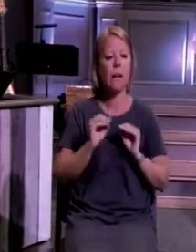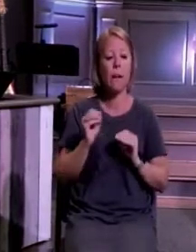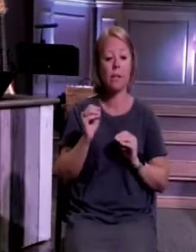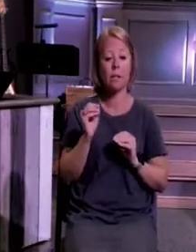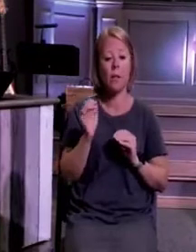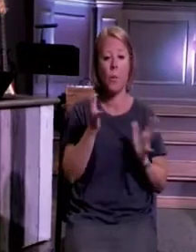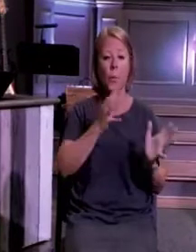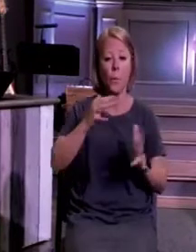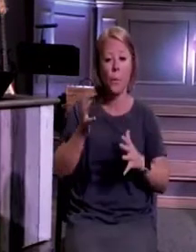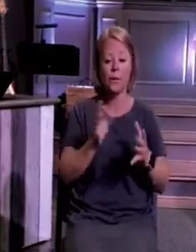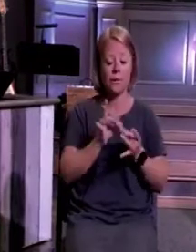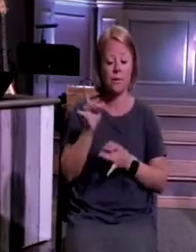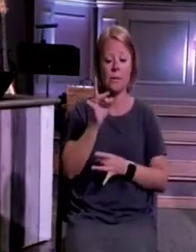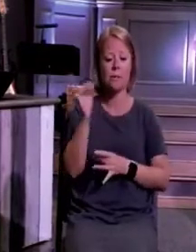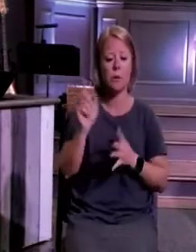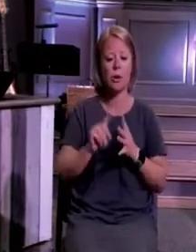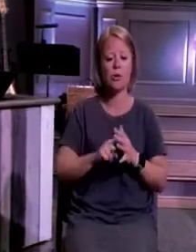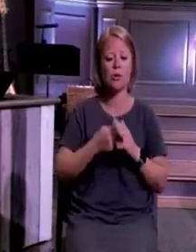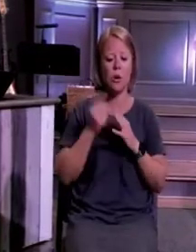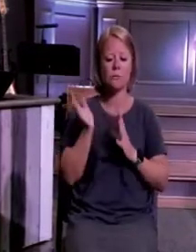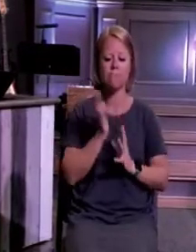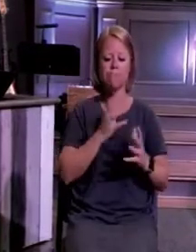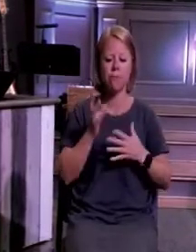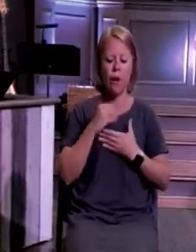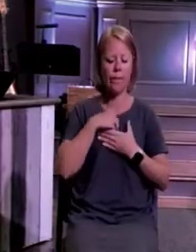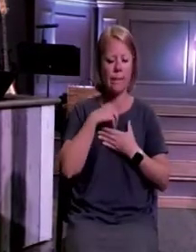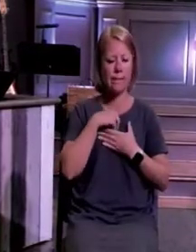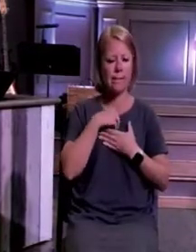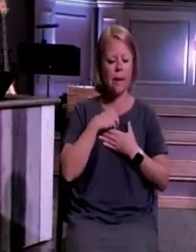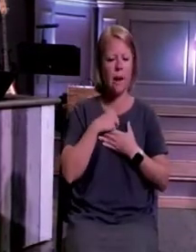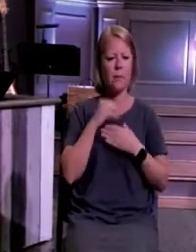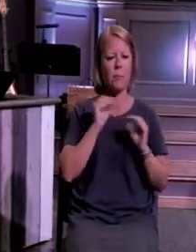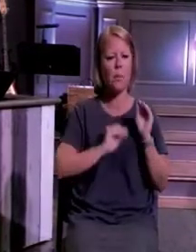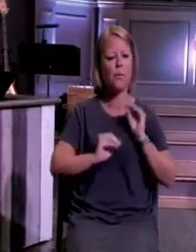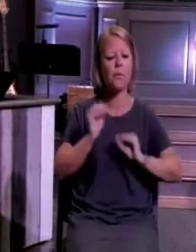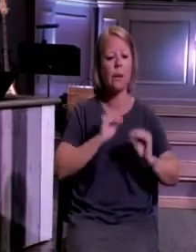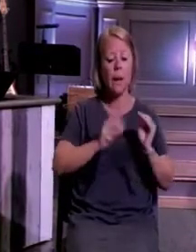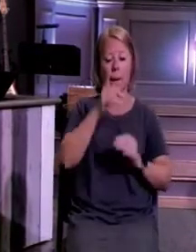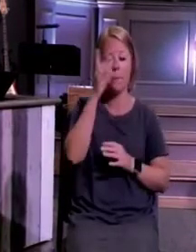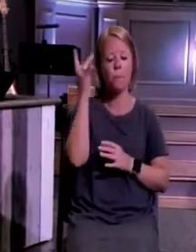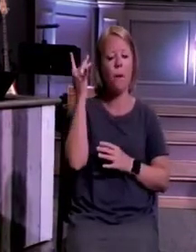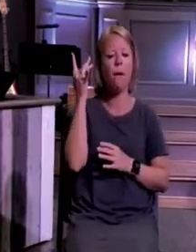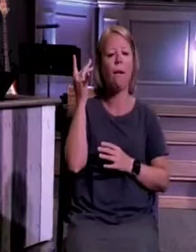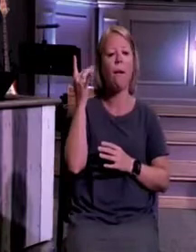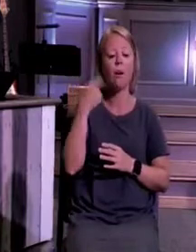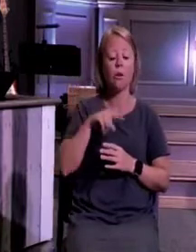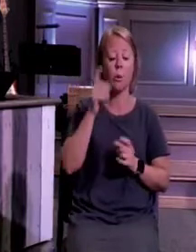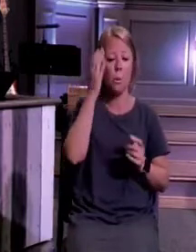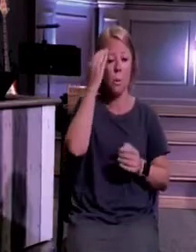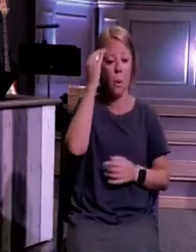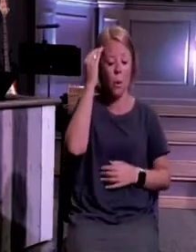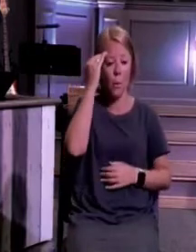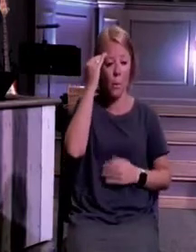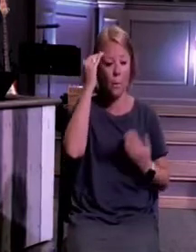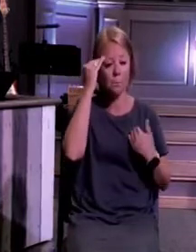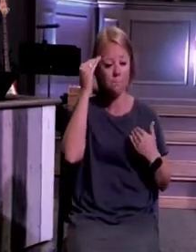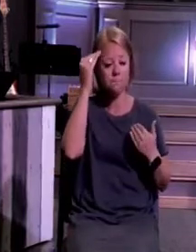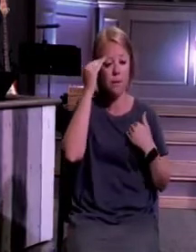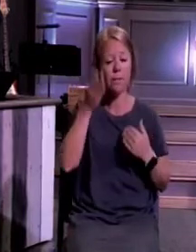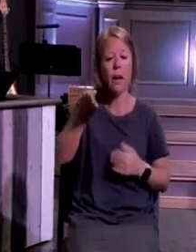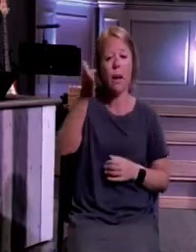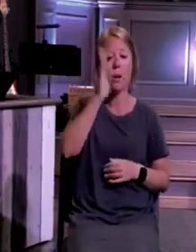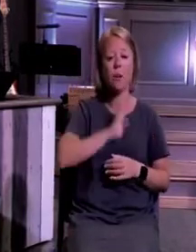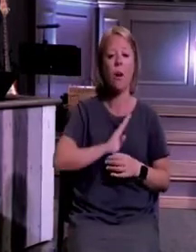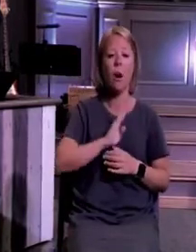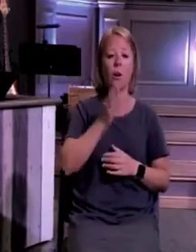to blow on the inside of your spirit man? And because of that, you are made well aware that God is about to